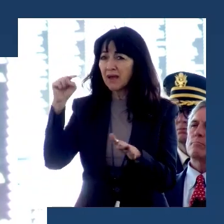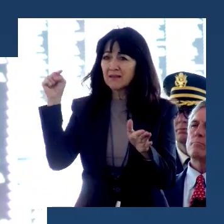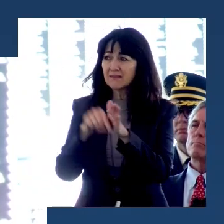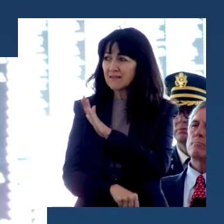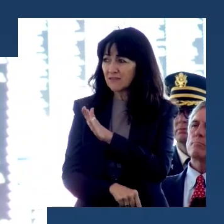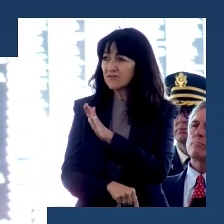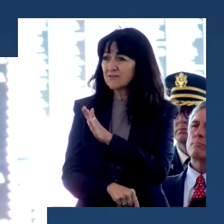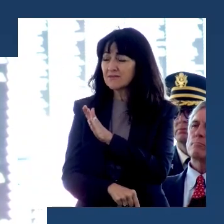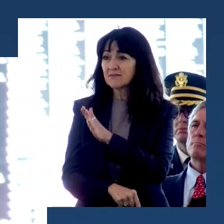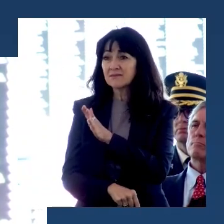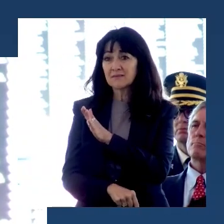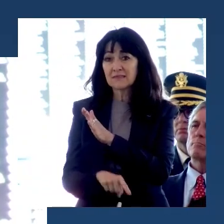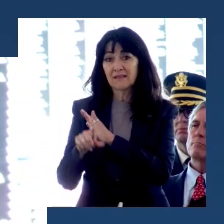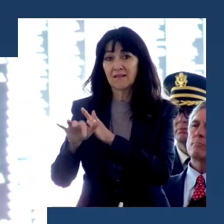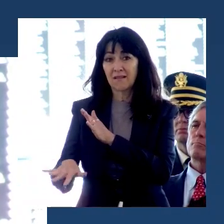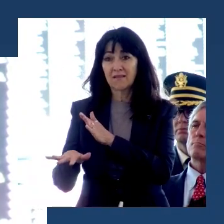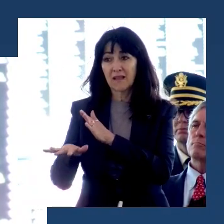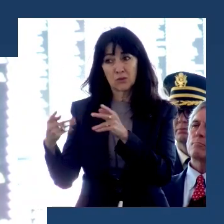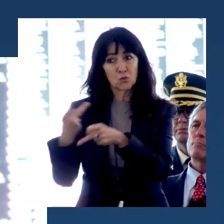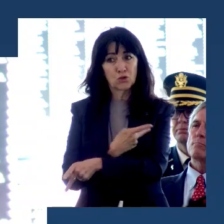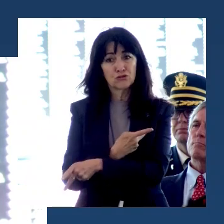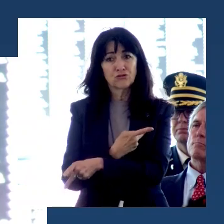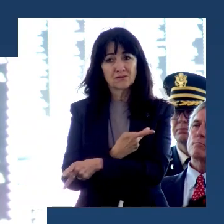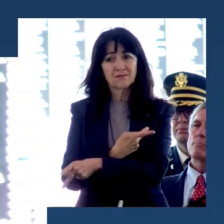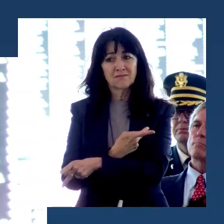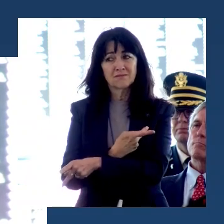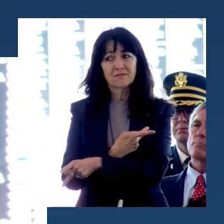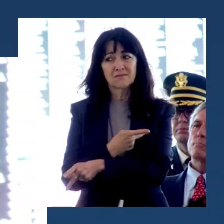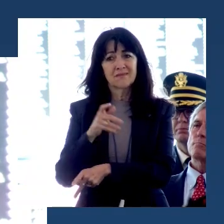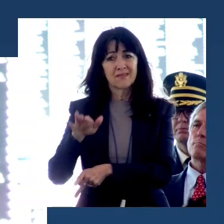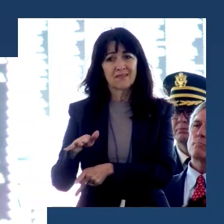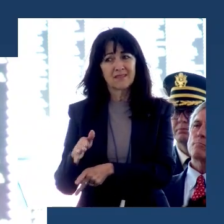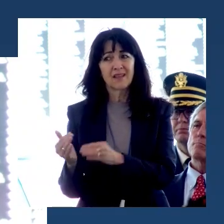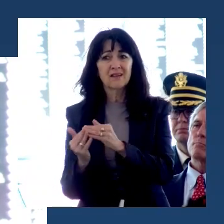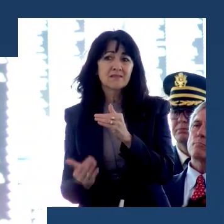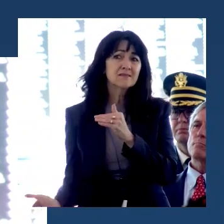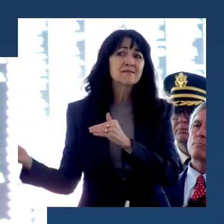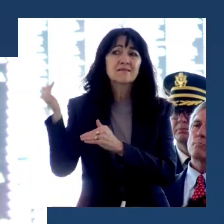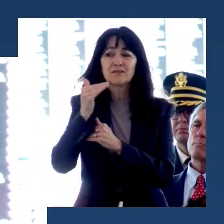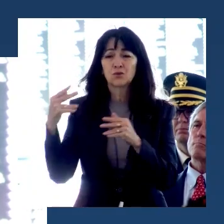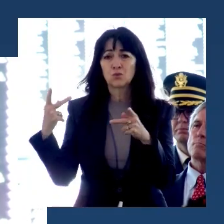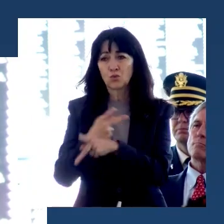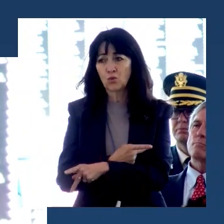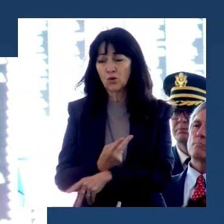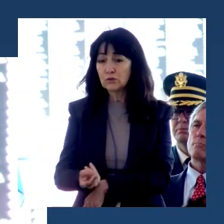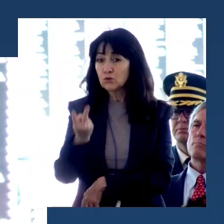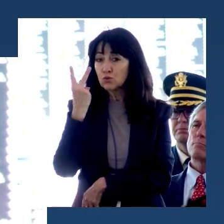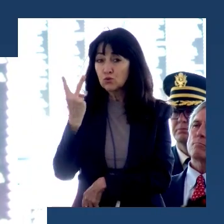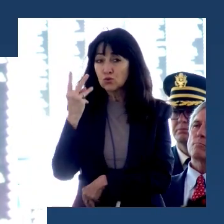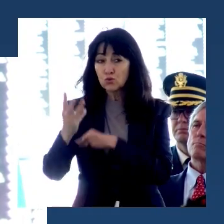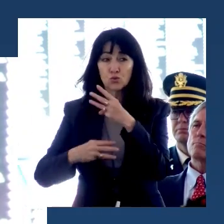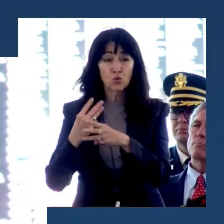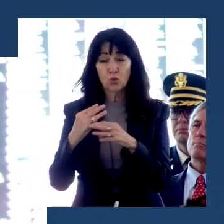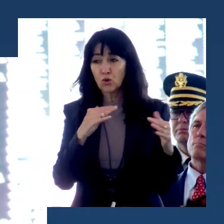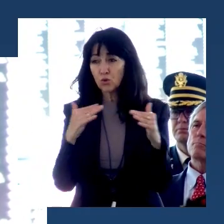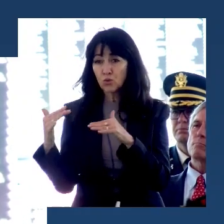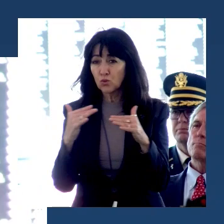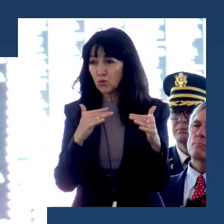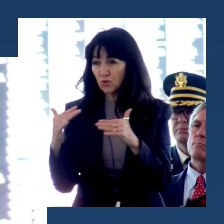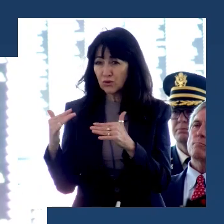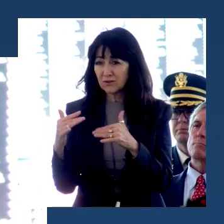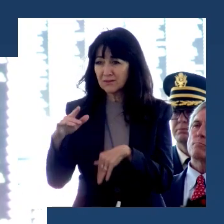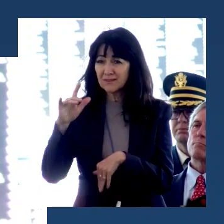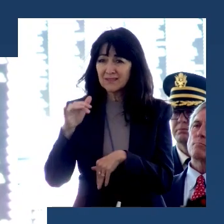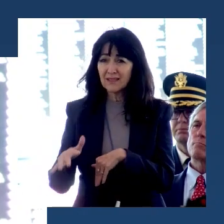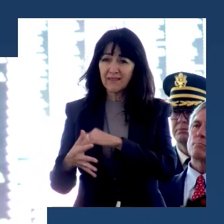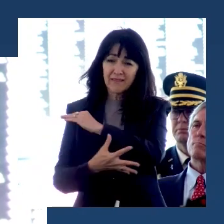mean, that was worse, a whole lot worse. We were in not one world war, two world wars, a Great Depression. And we've